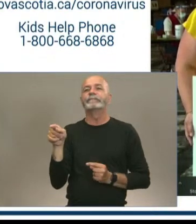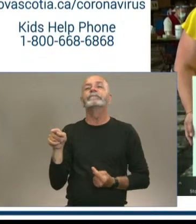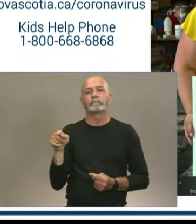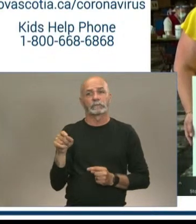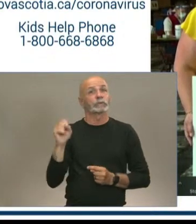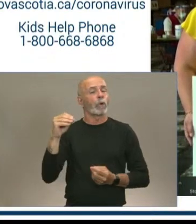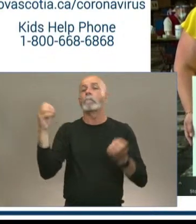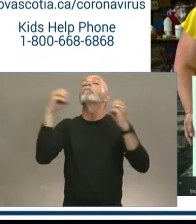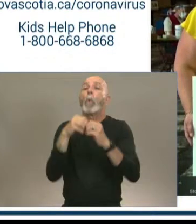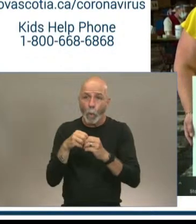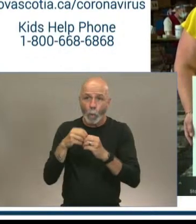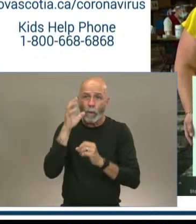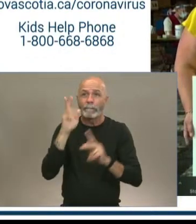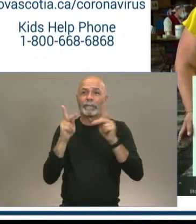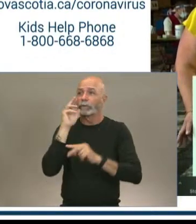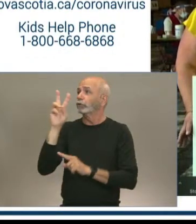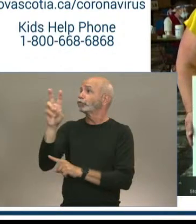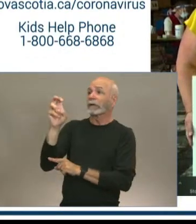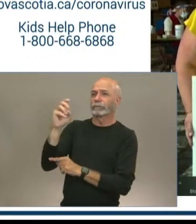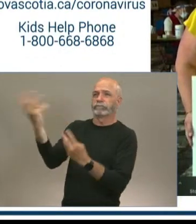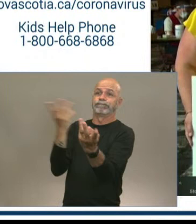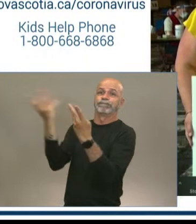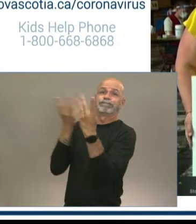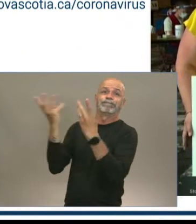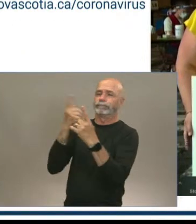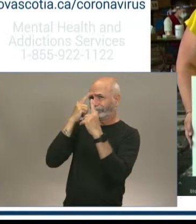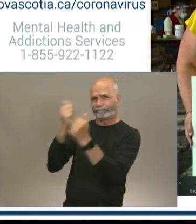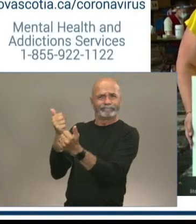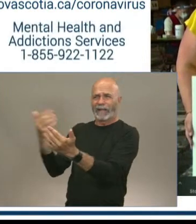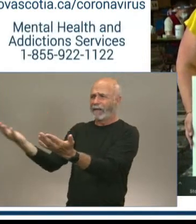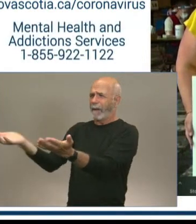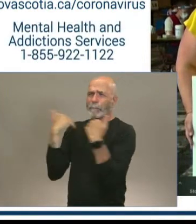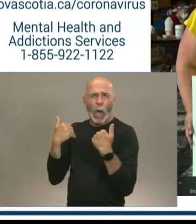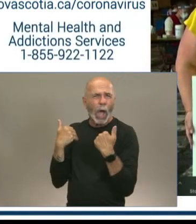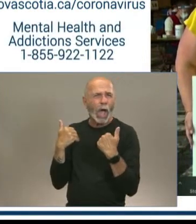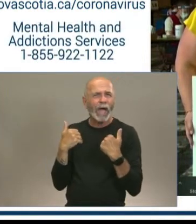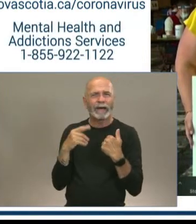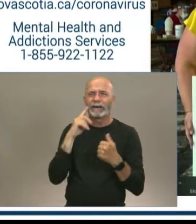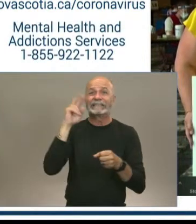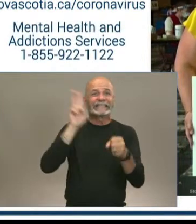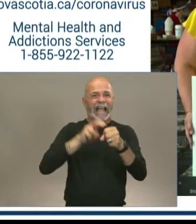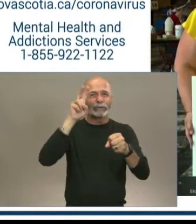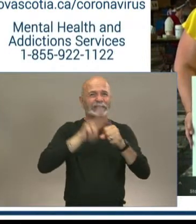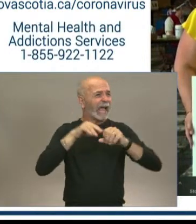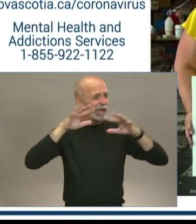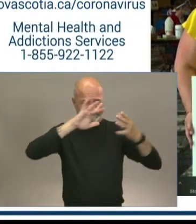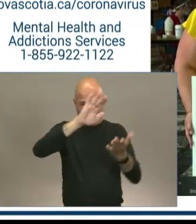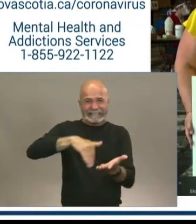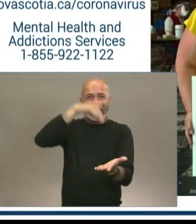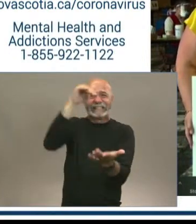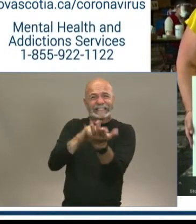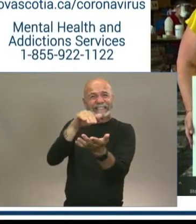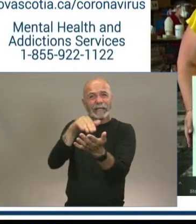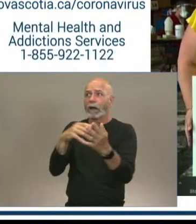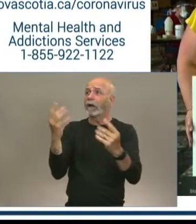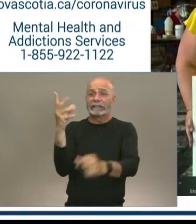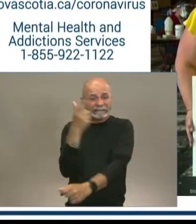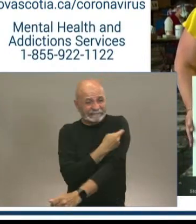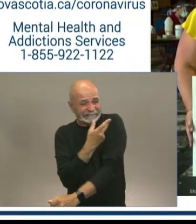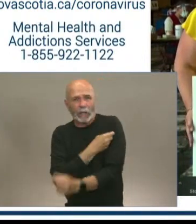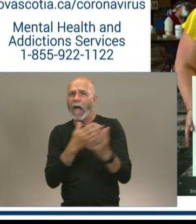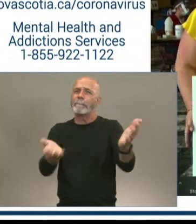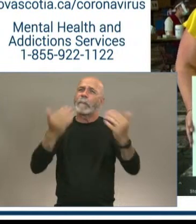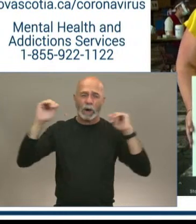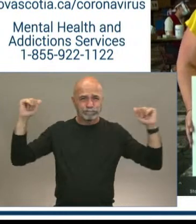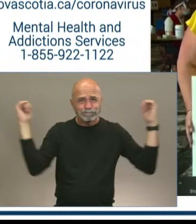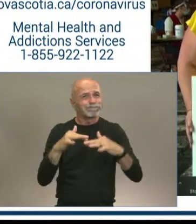approximately 200 walk-ins. So we do welcome folks to come on downtown at the Convention Centre and get immunized. Today we have